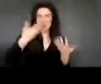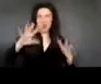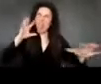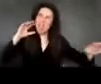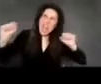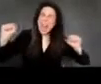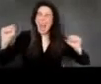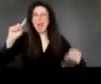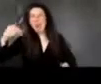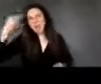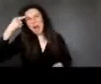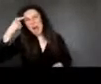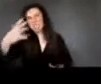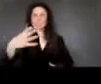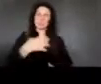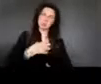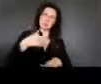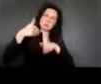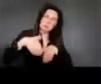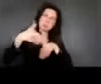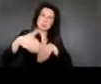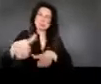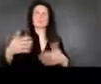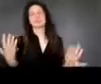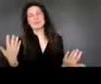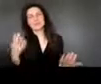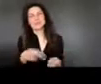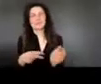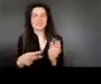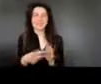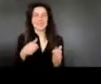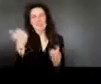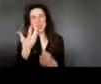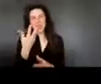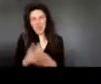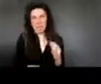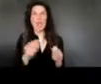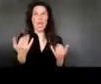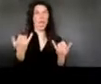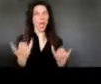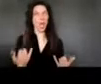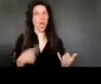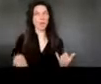that's needed to change as well. And this time around, we are seeing even a bigger